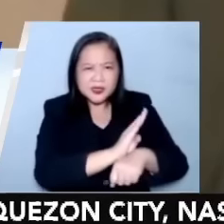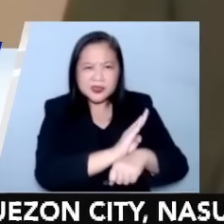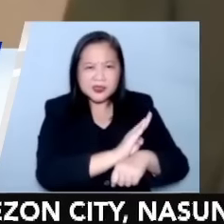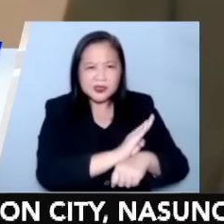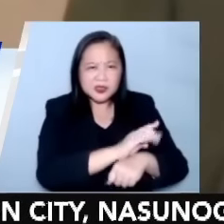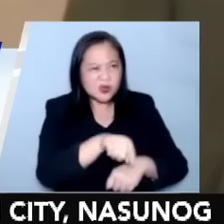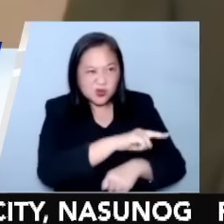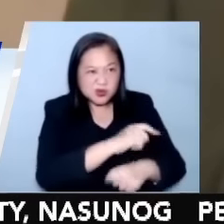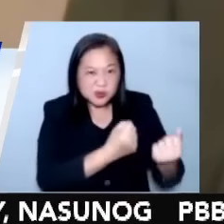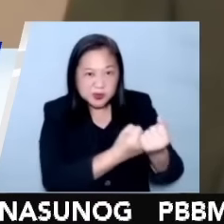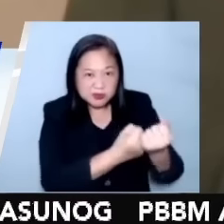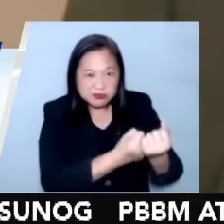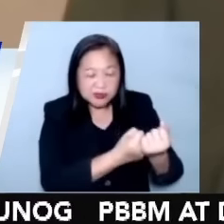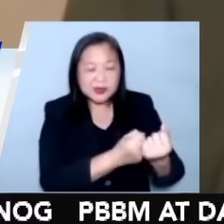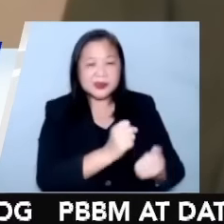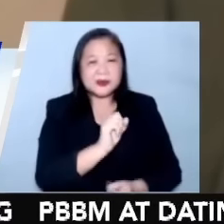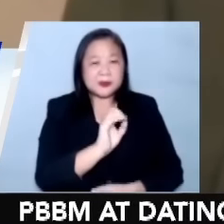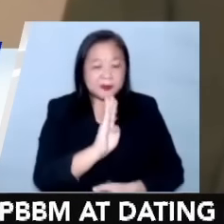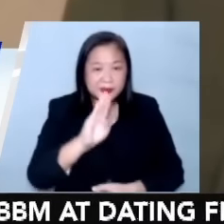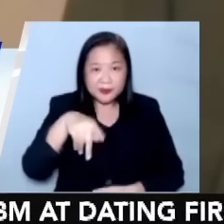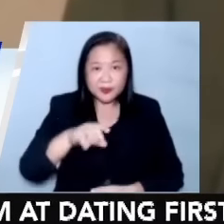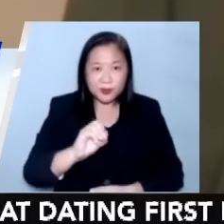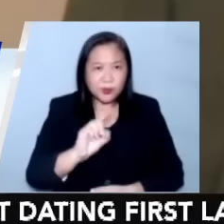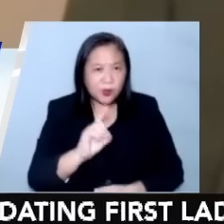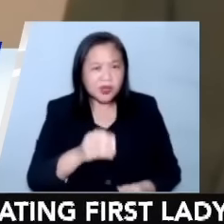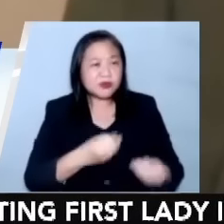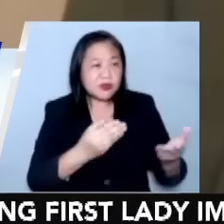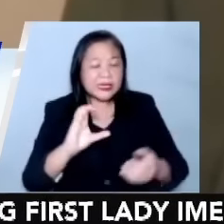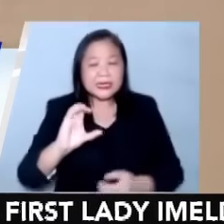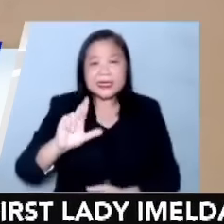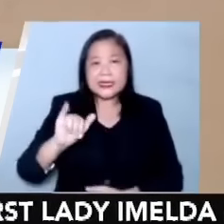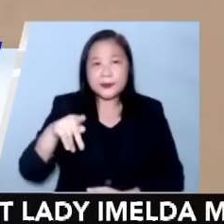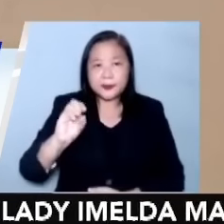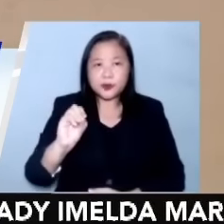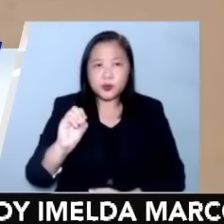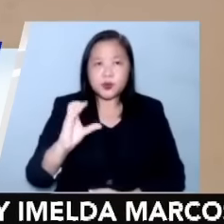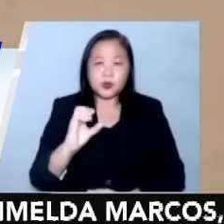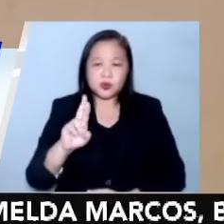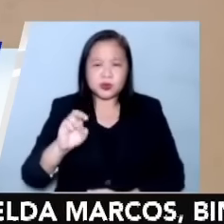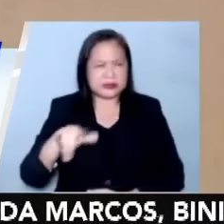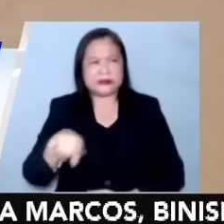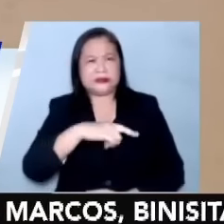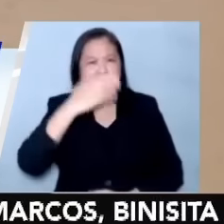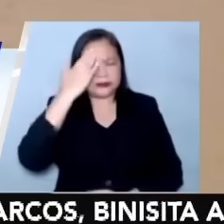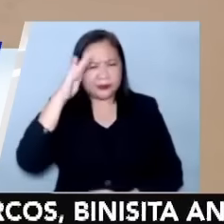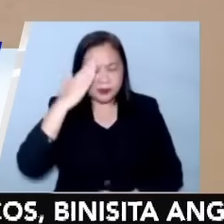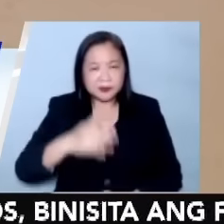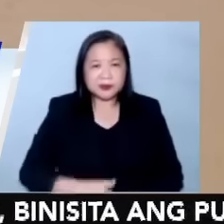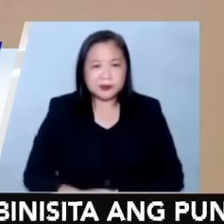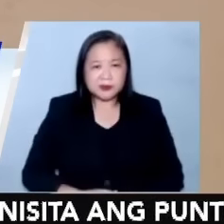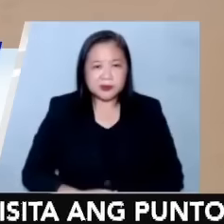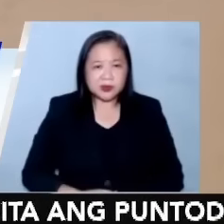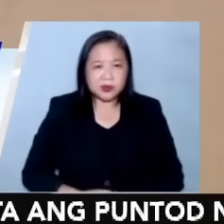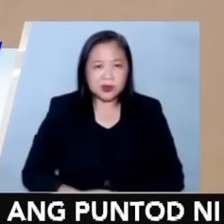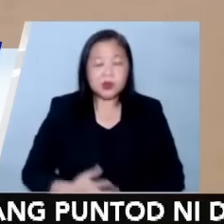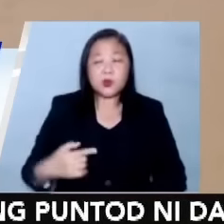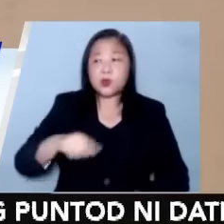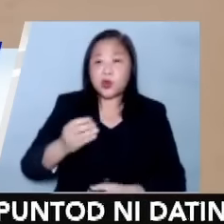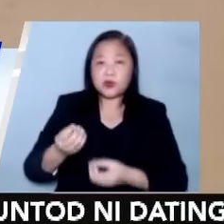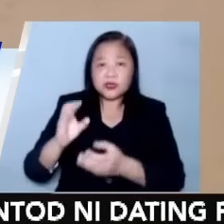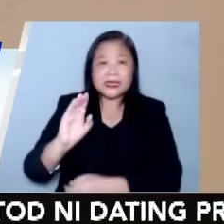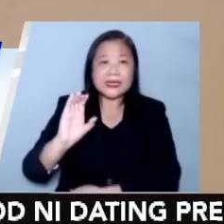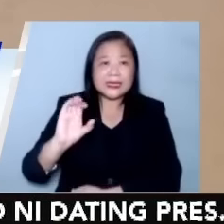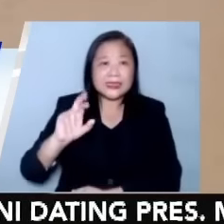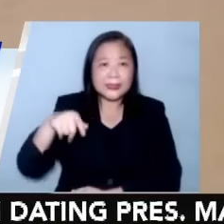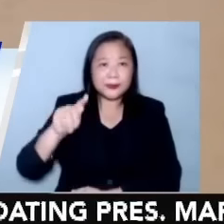Do you know that they're offering cryptocurrency services? Hindi rin alam. Now if you also offer cryptocurrency services, you